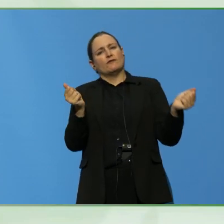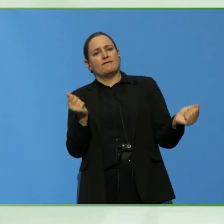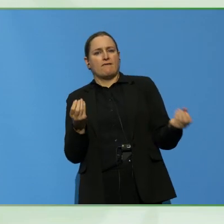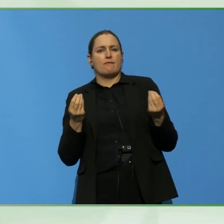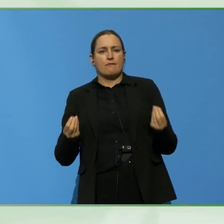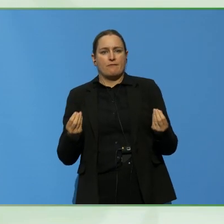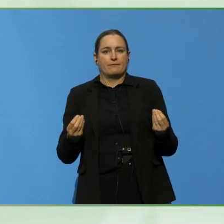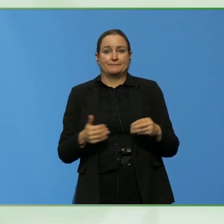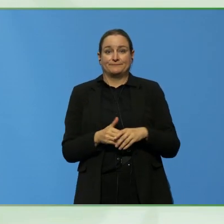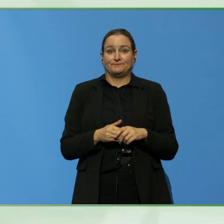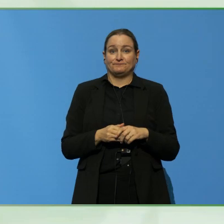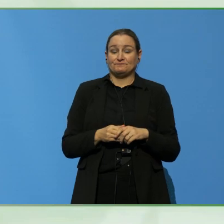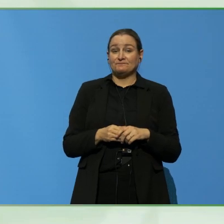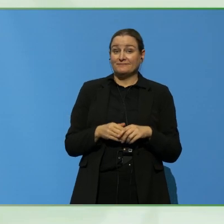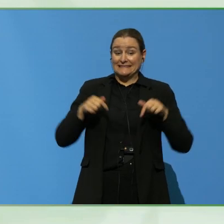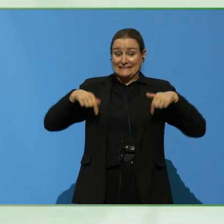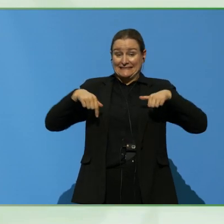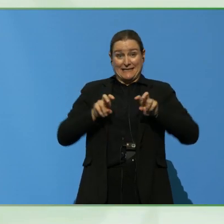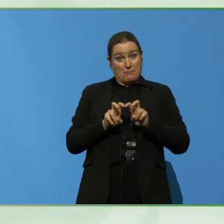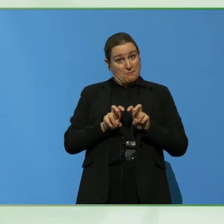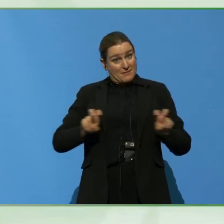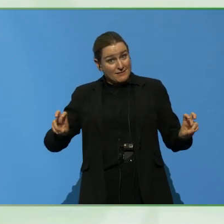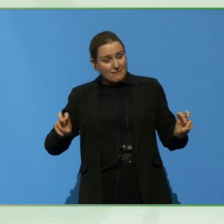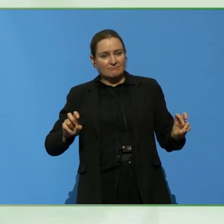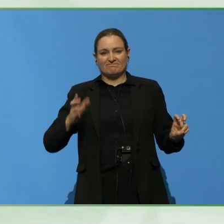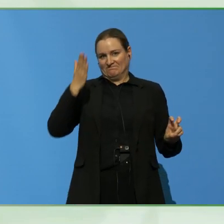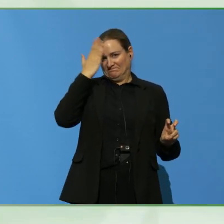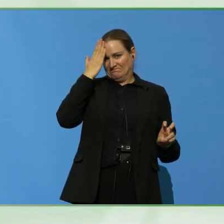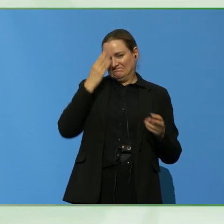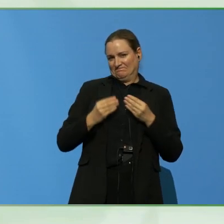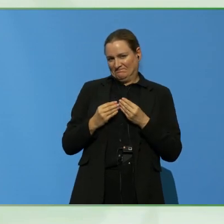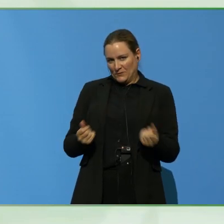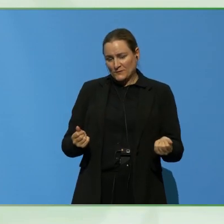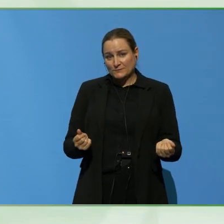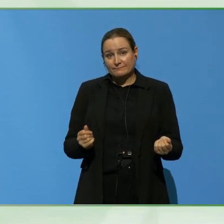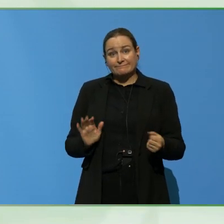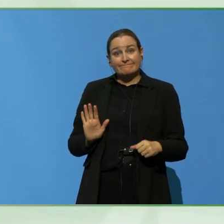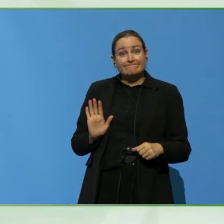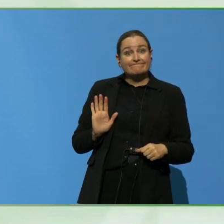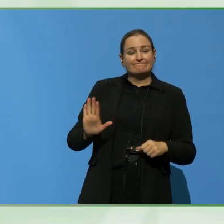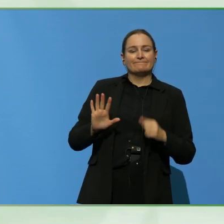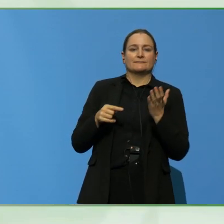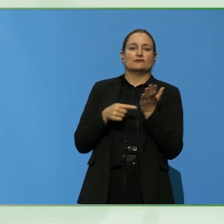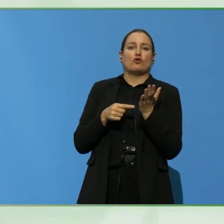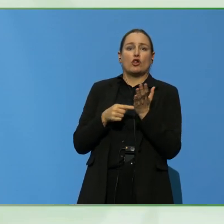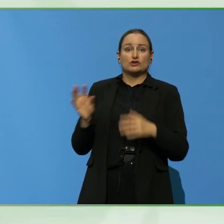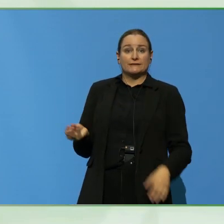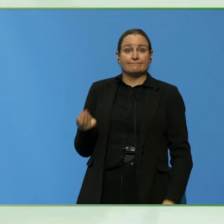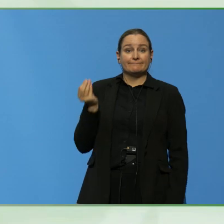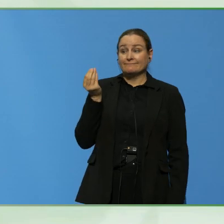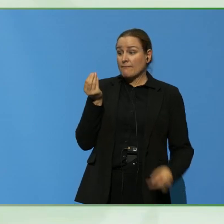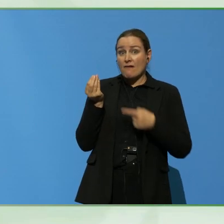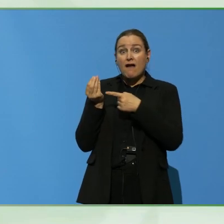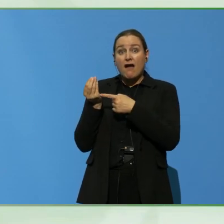are those people who are making that possible, that the assistive technologies, that those products will be